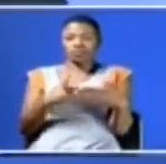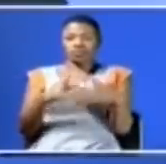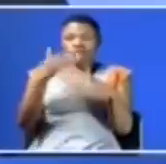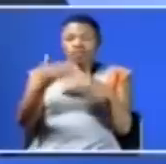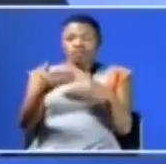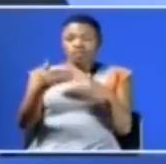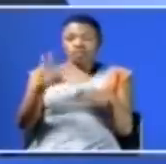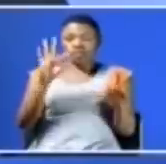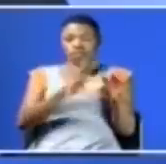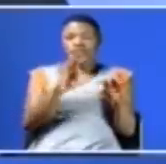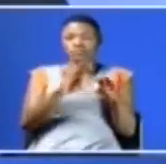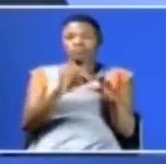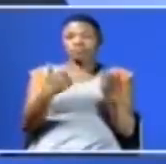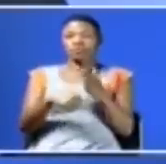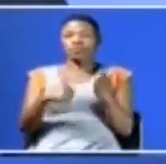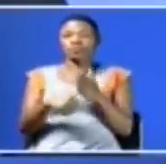election. So the problem is that